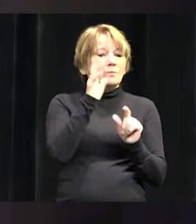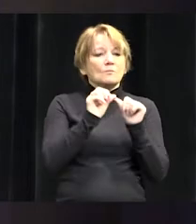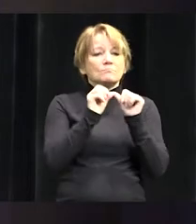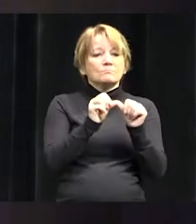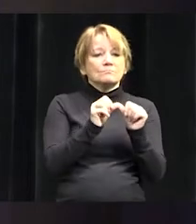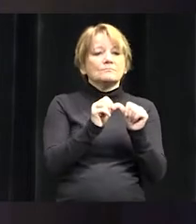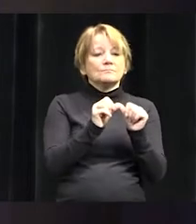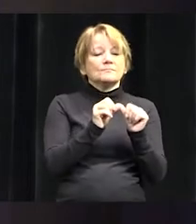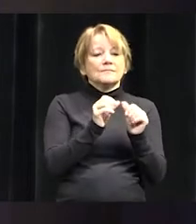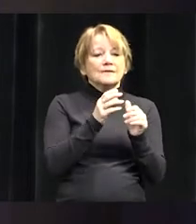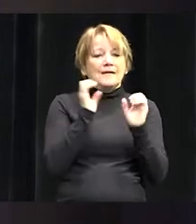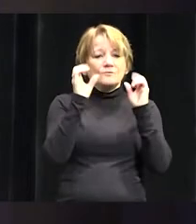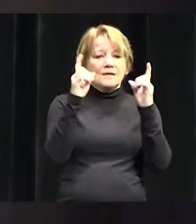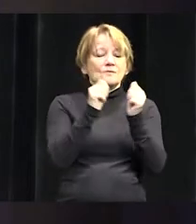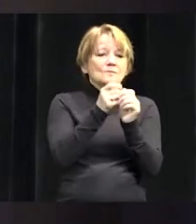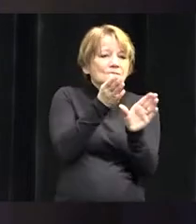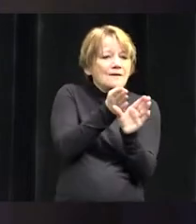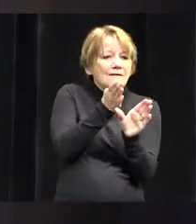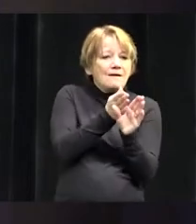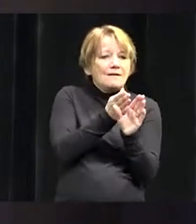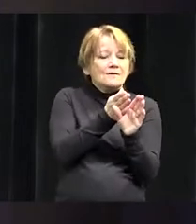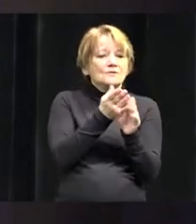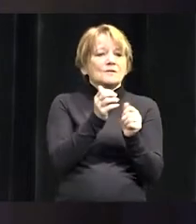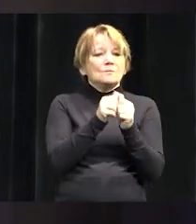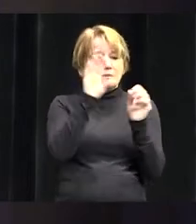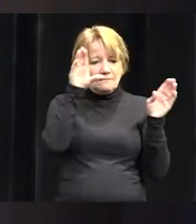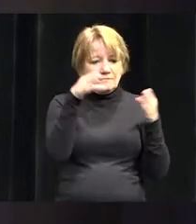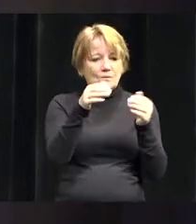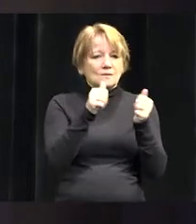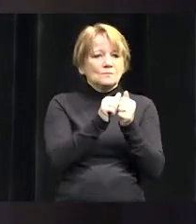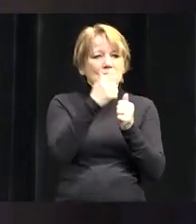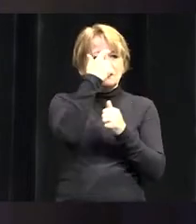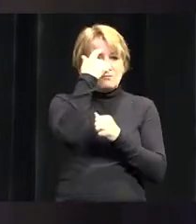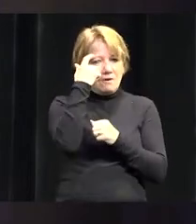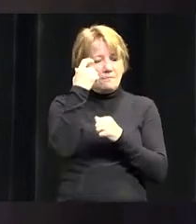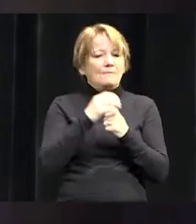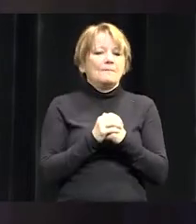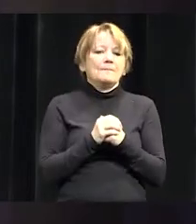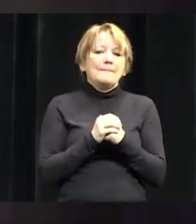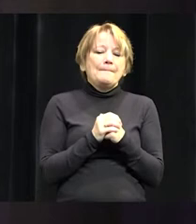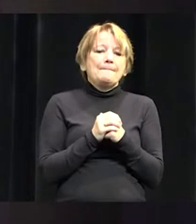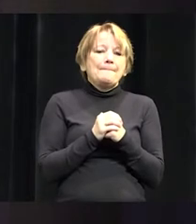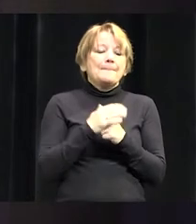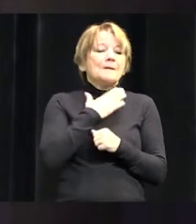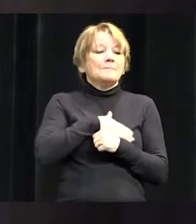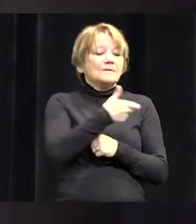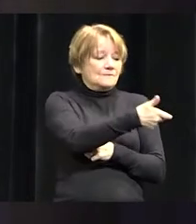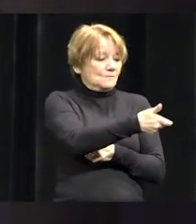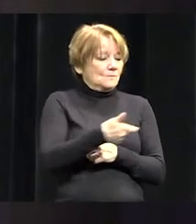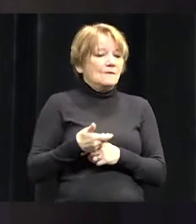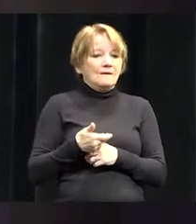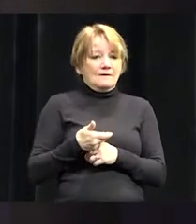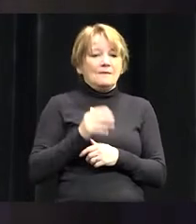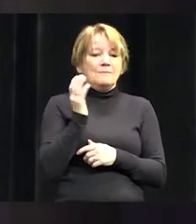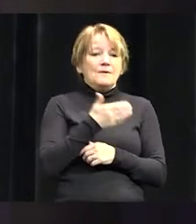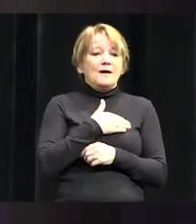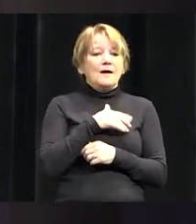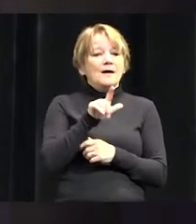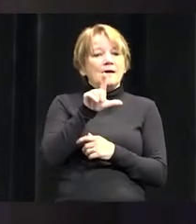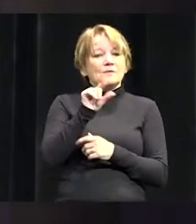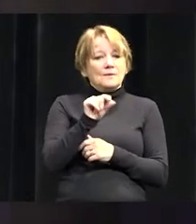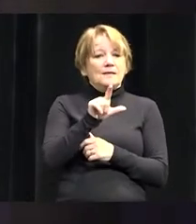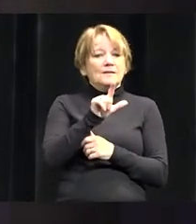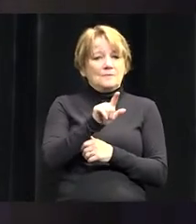continue her education in the field of psychology with a focus on trauma please welcome